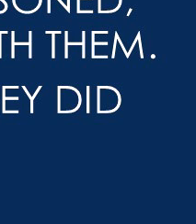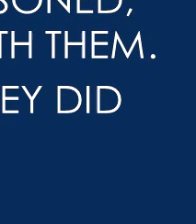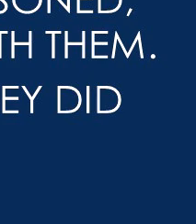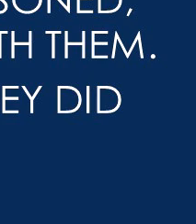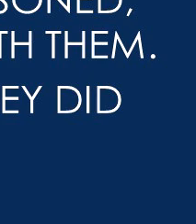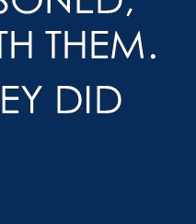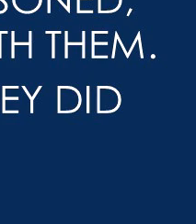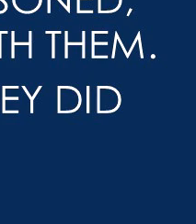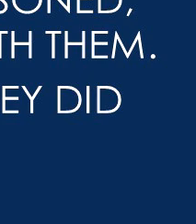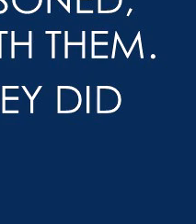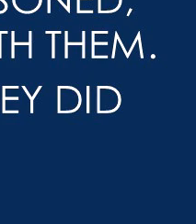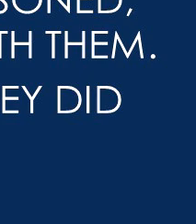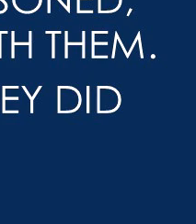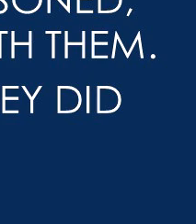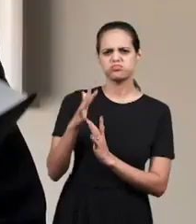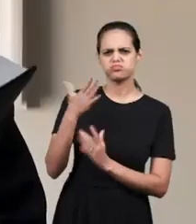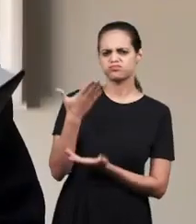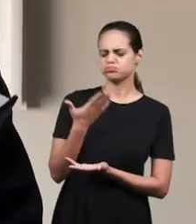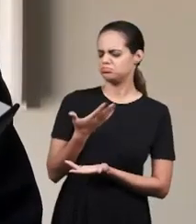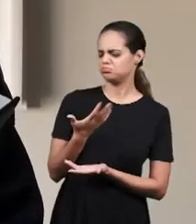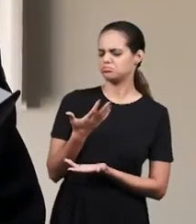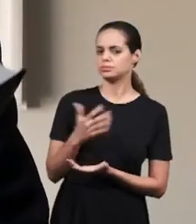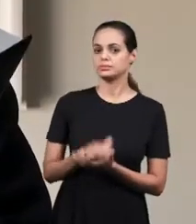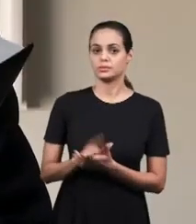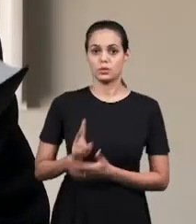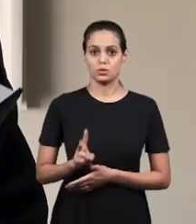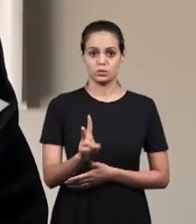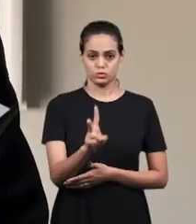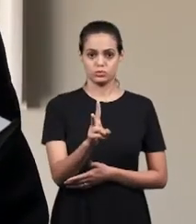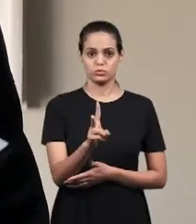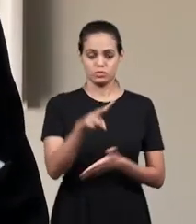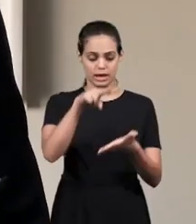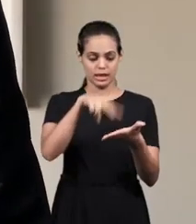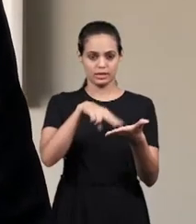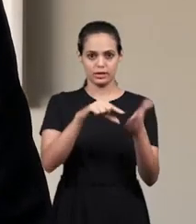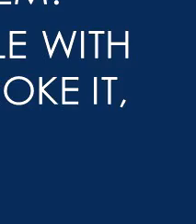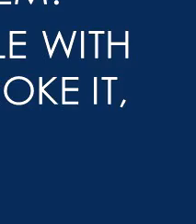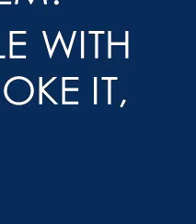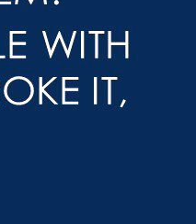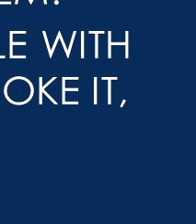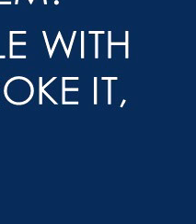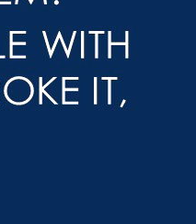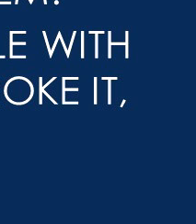And we'll continue to read on verse 28 onward.